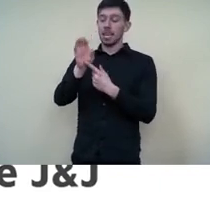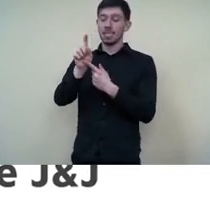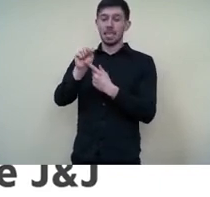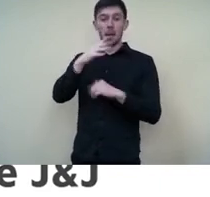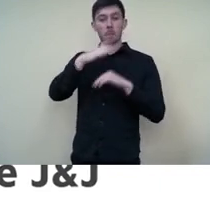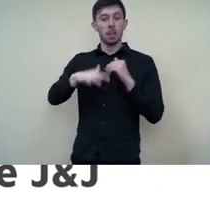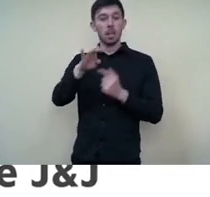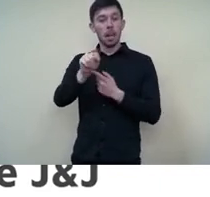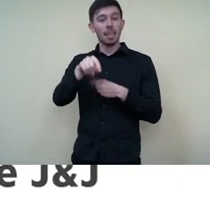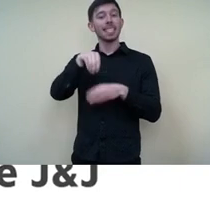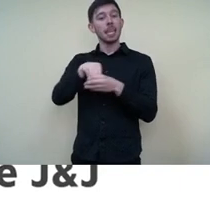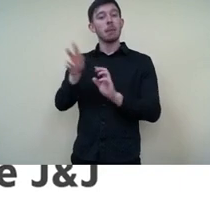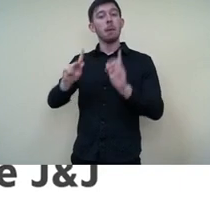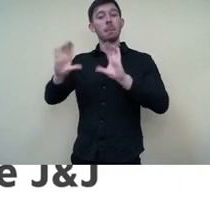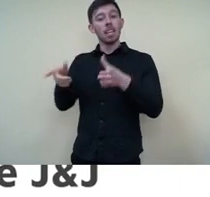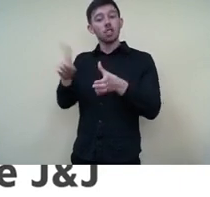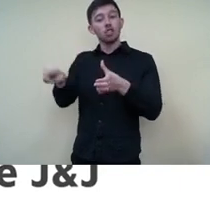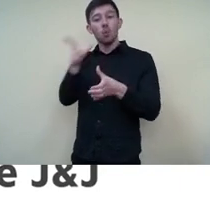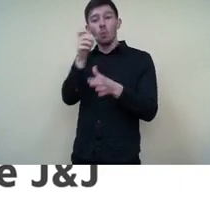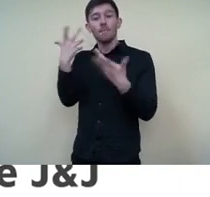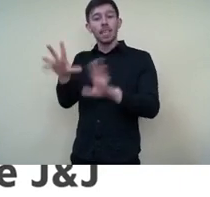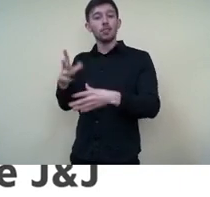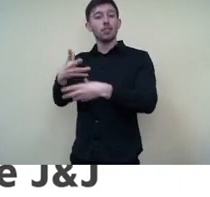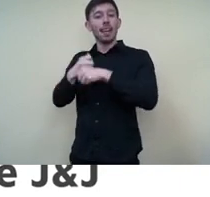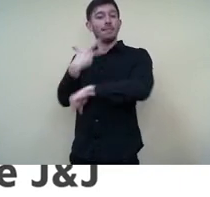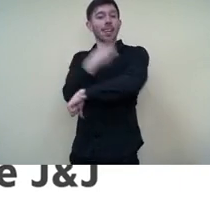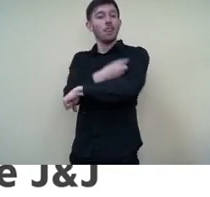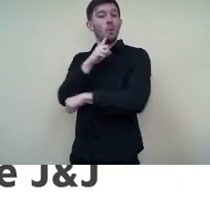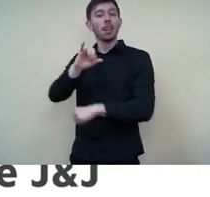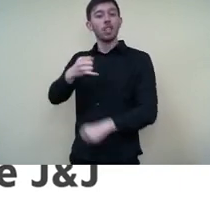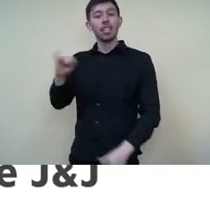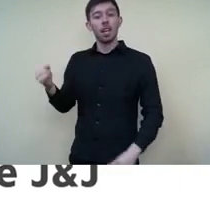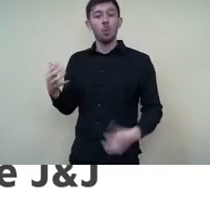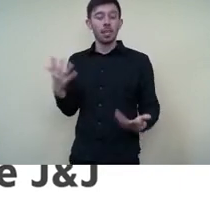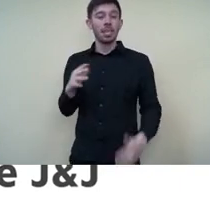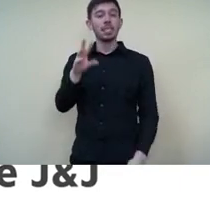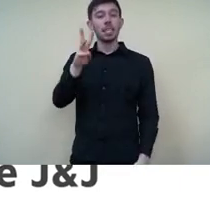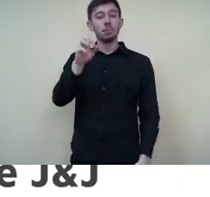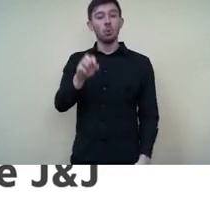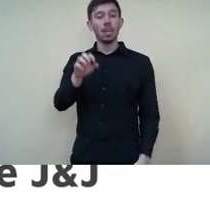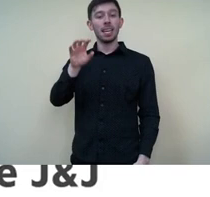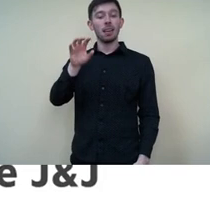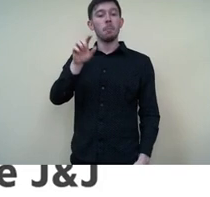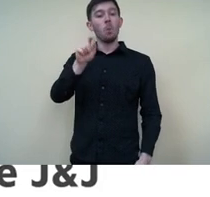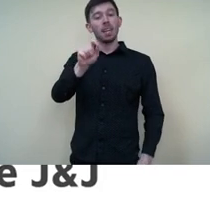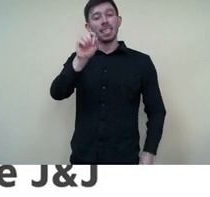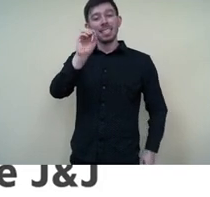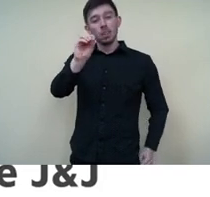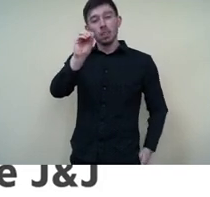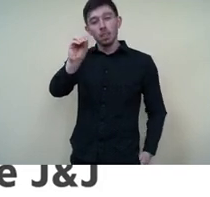clots in the population that was vaccinated with the J&J vaccine, it's 6.8 million. That percentage is